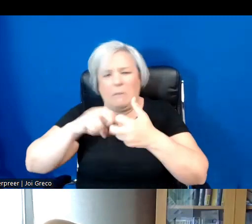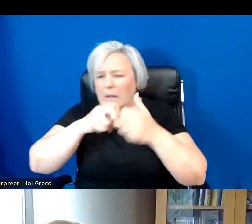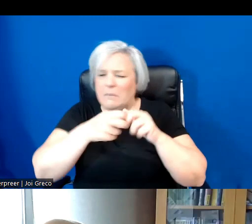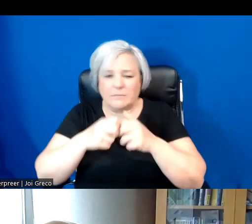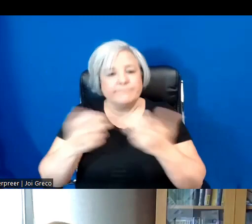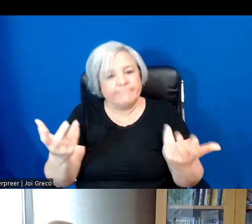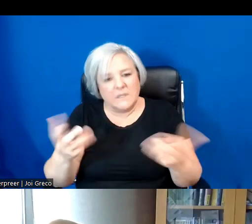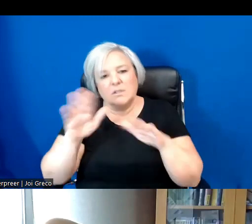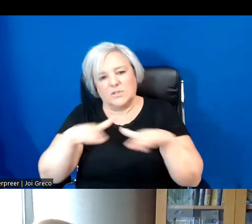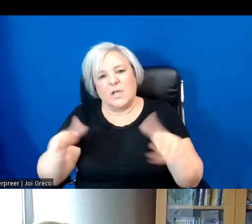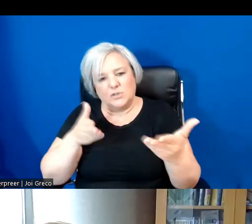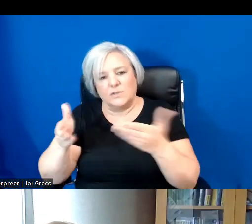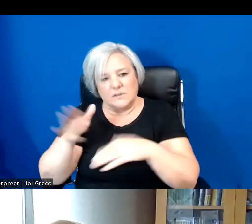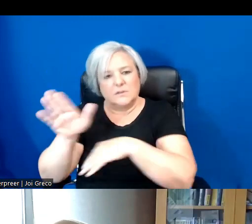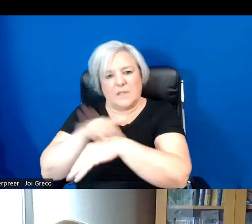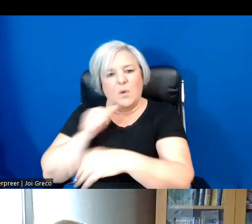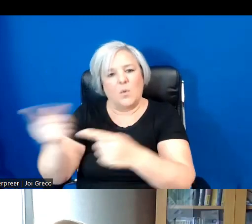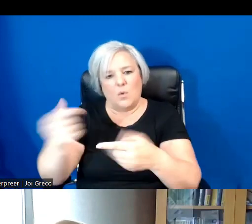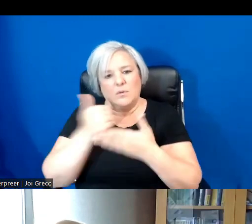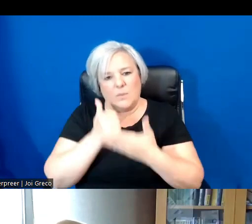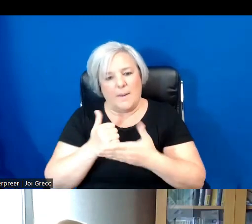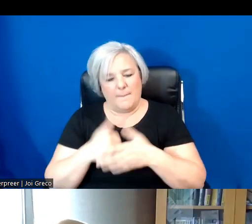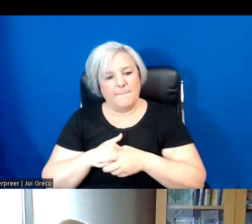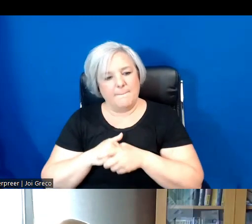welfare goes up. And let's go to the next slide.